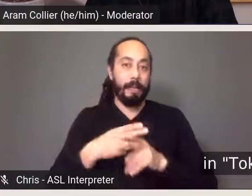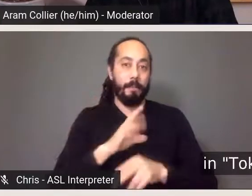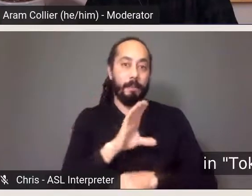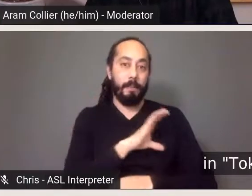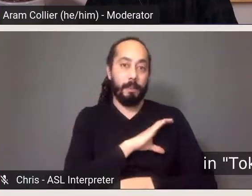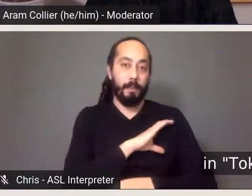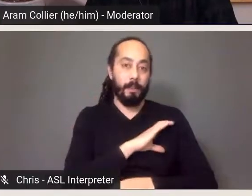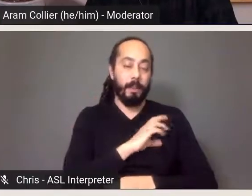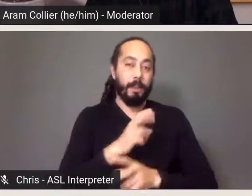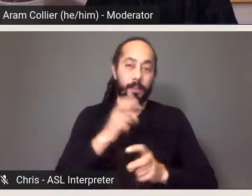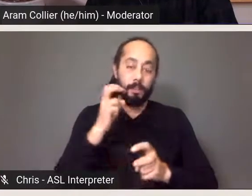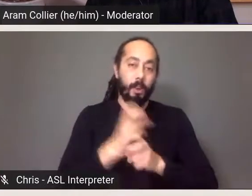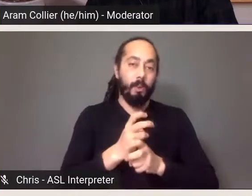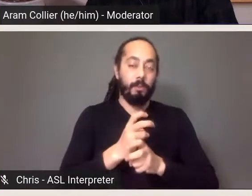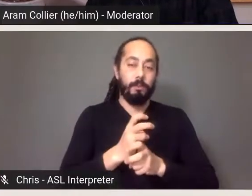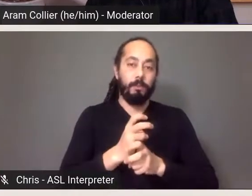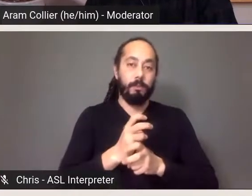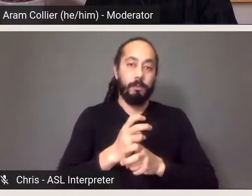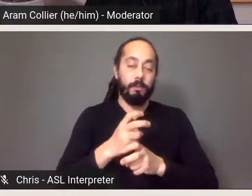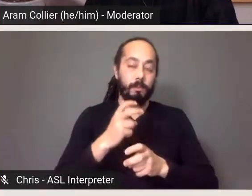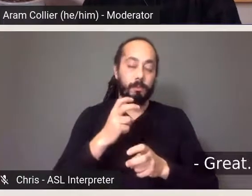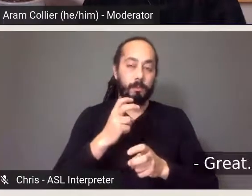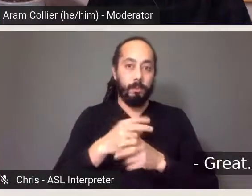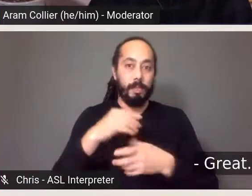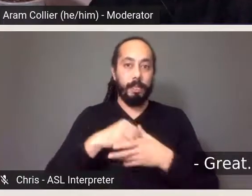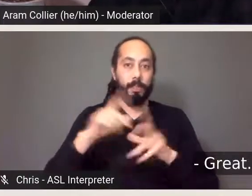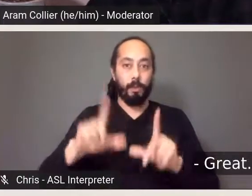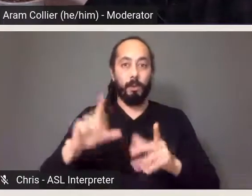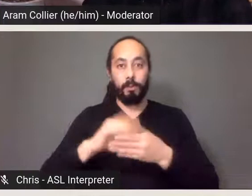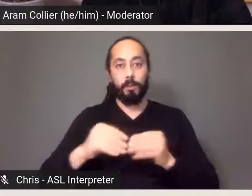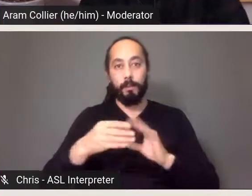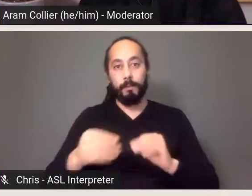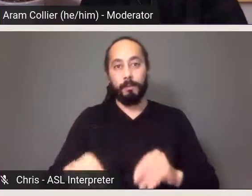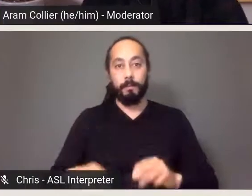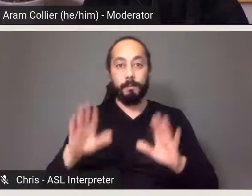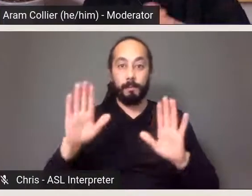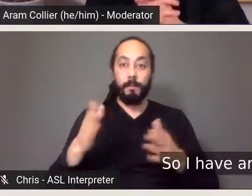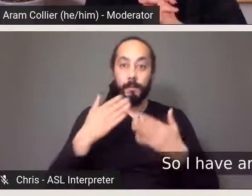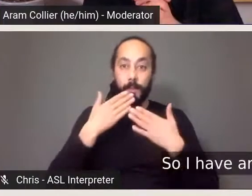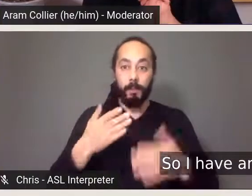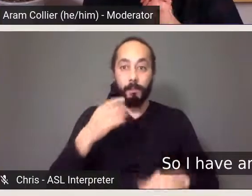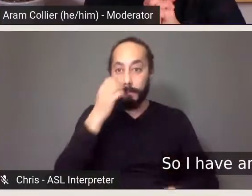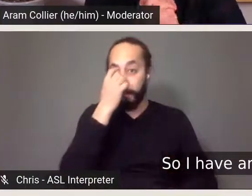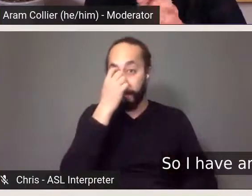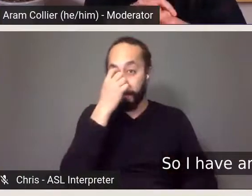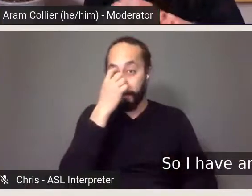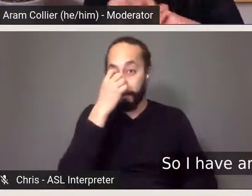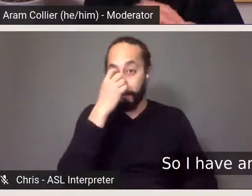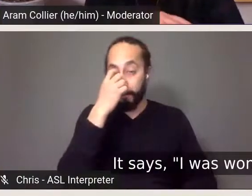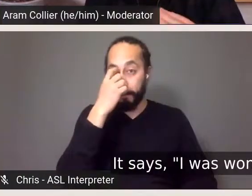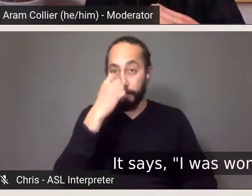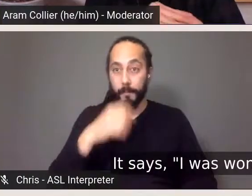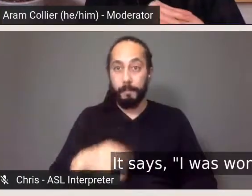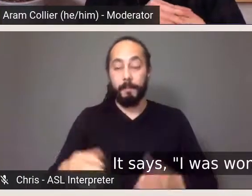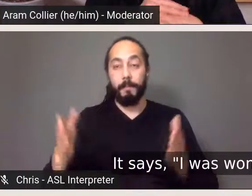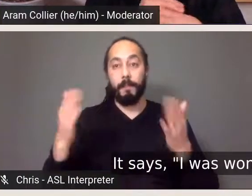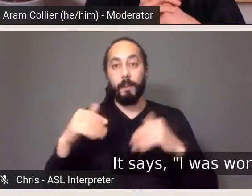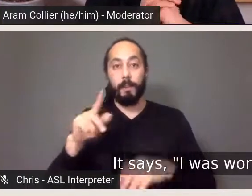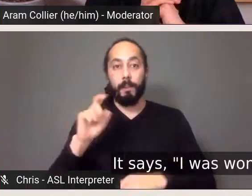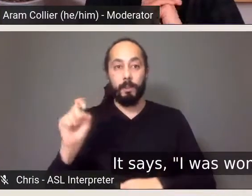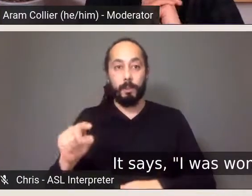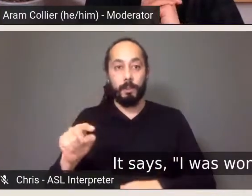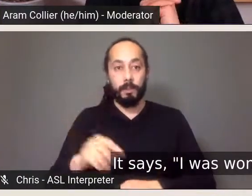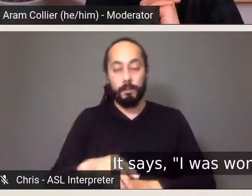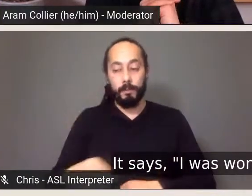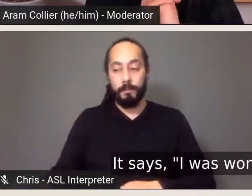in Tokyo Story. Mm-hmm. Great, thank you. So I have another question. It says,